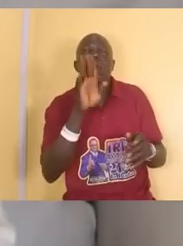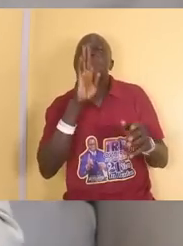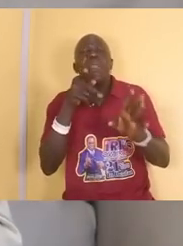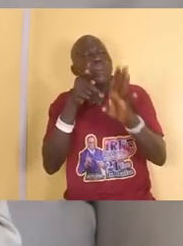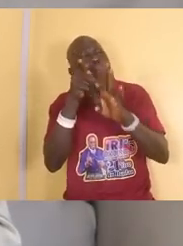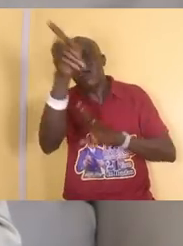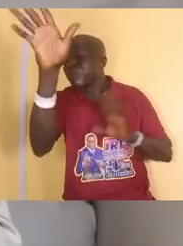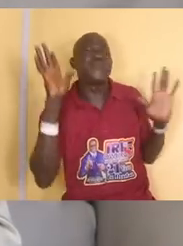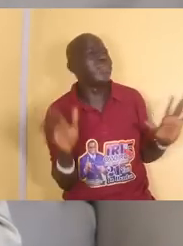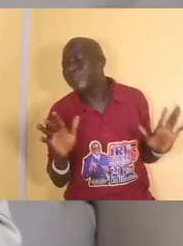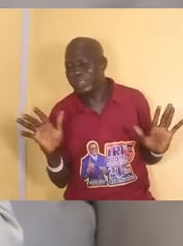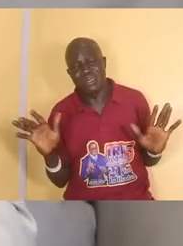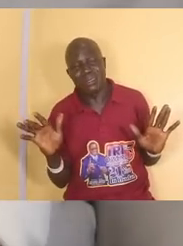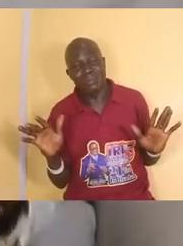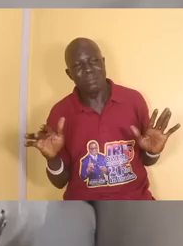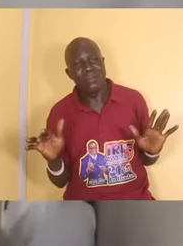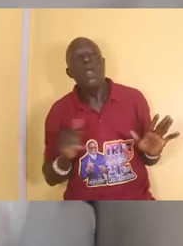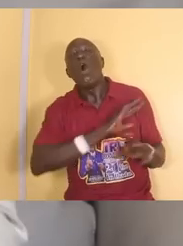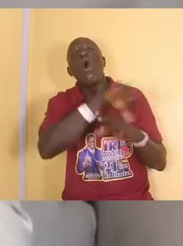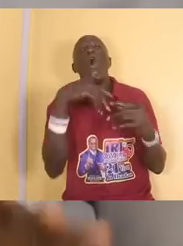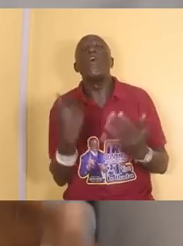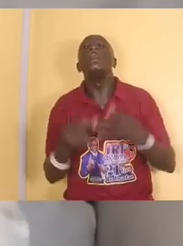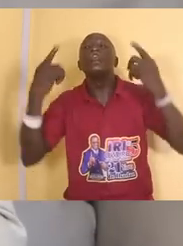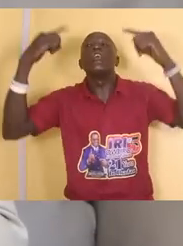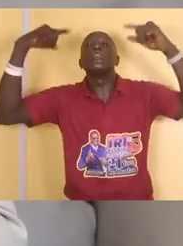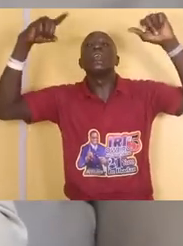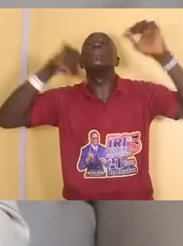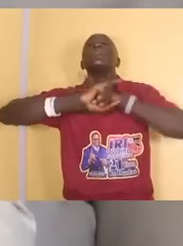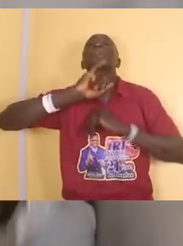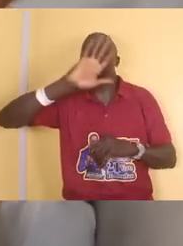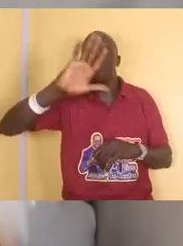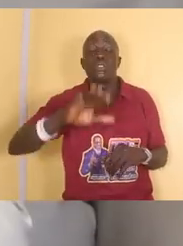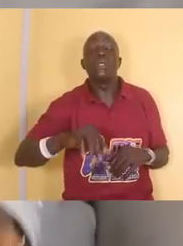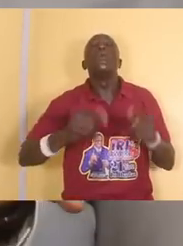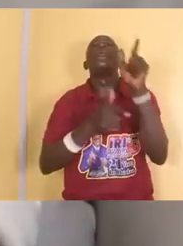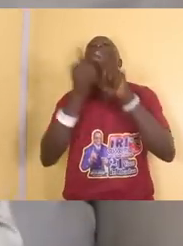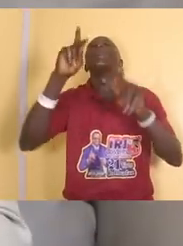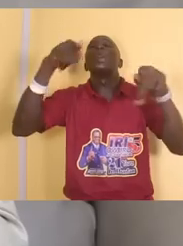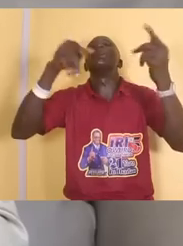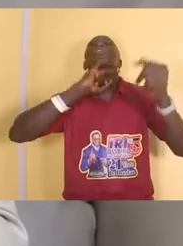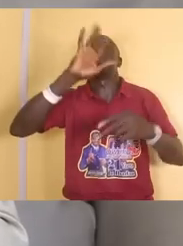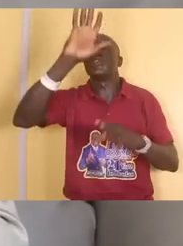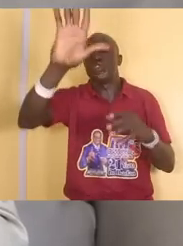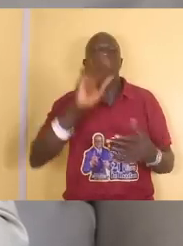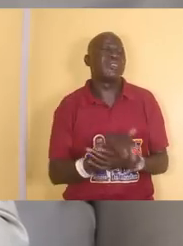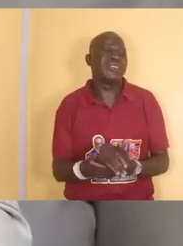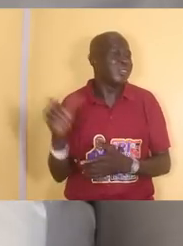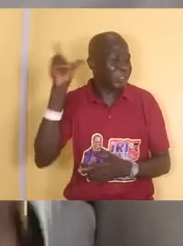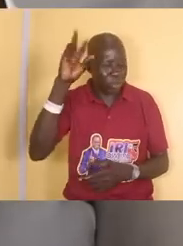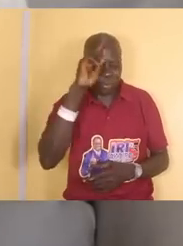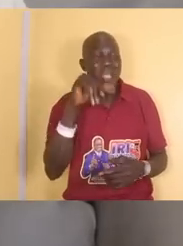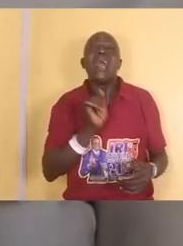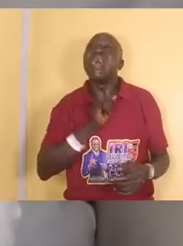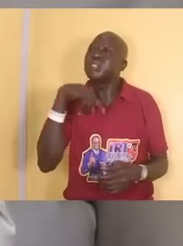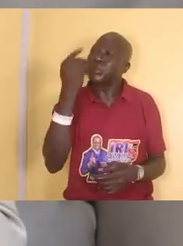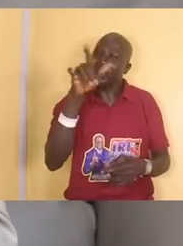will be as the only one that is very wise. Every success is yours. Promotion is yours. This is visitor. Oh,